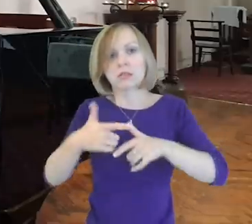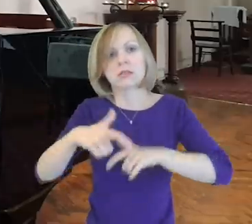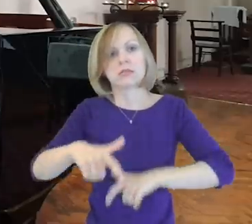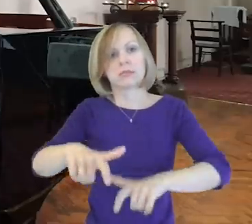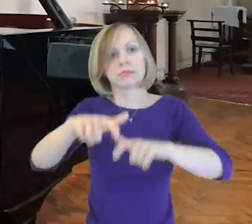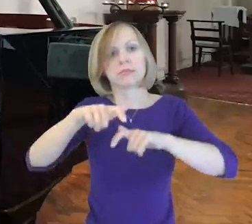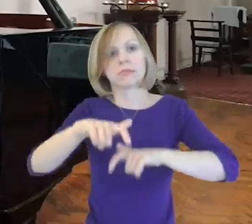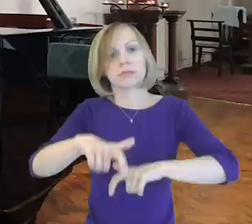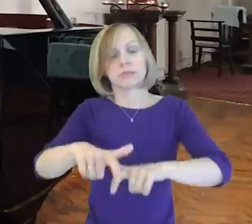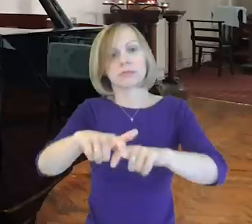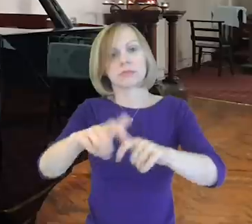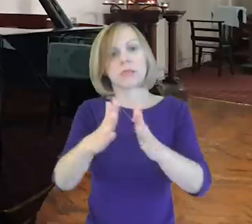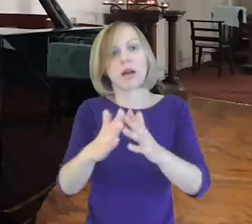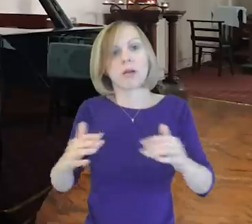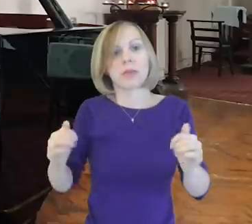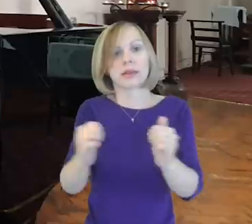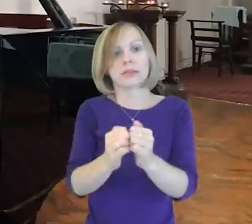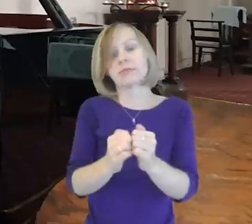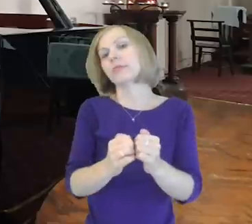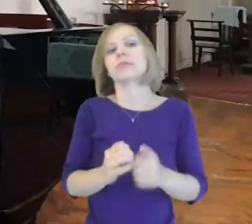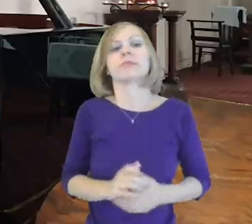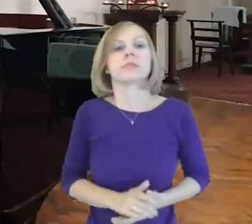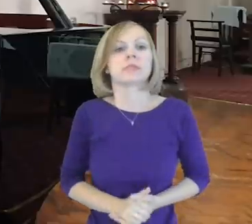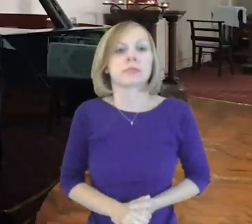without end. Amen.